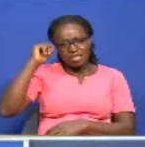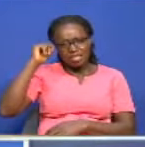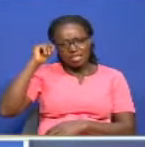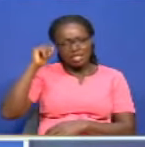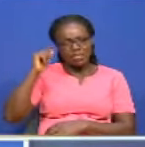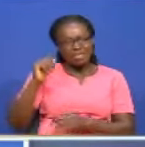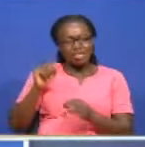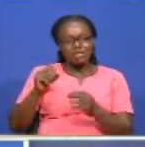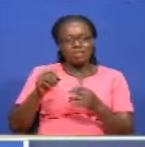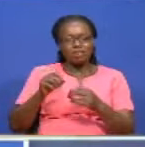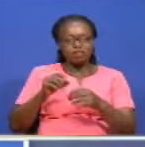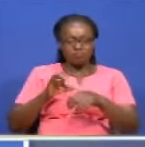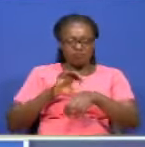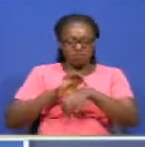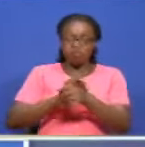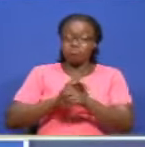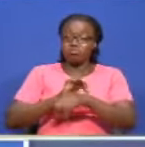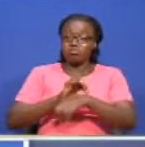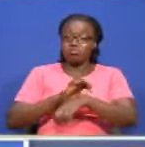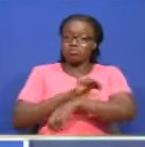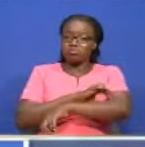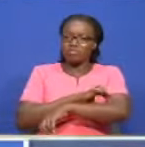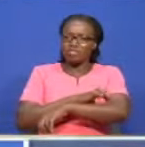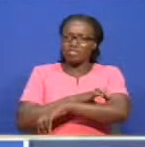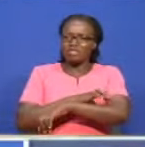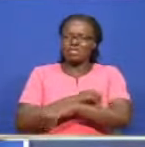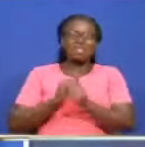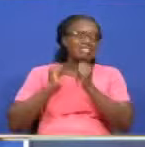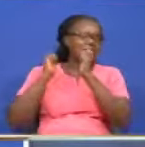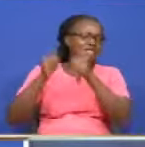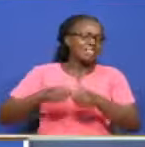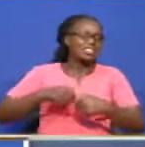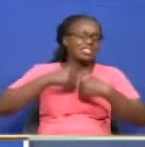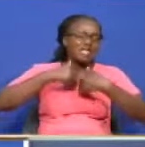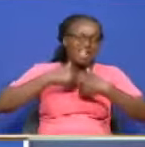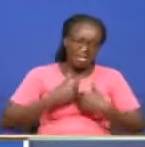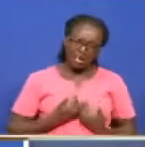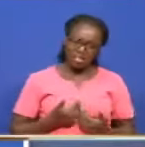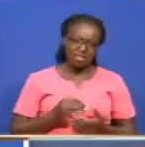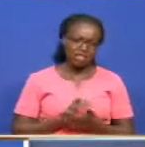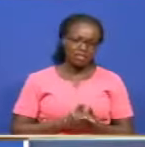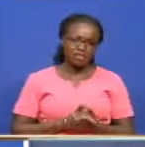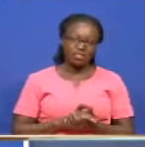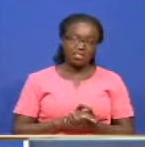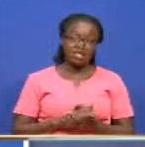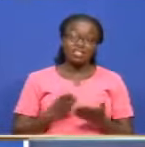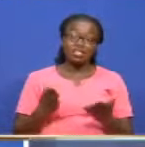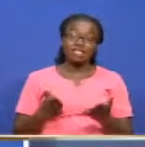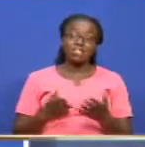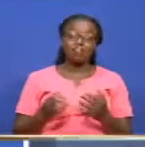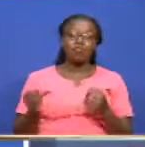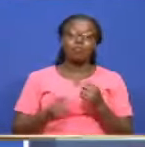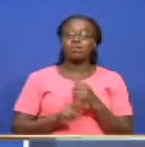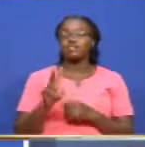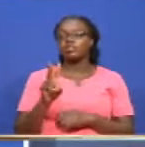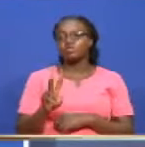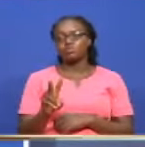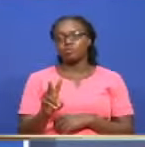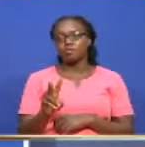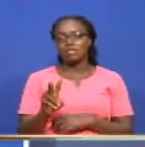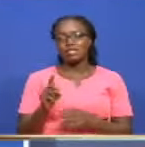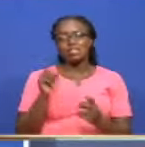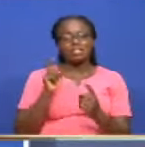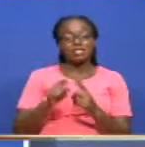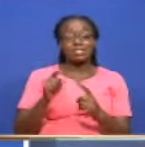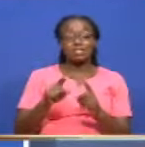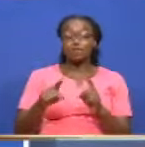joints. It's like I've been digging somehow. I was very tired. Nyambura has been here for 2 months now, and having tested